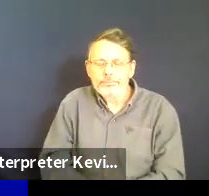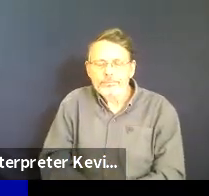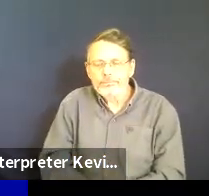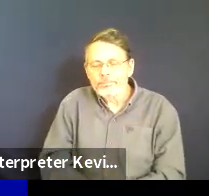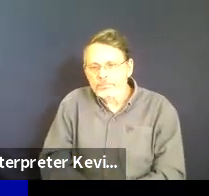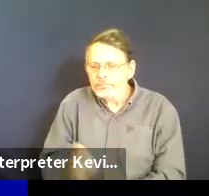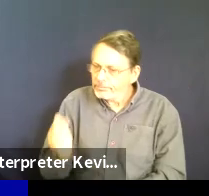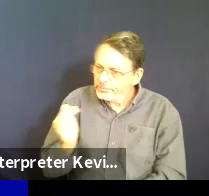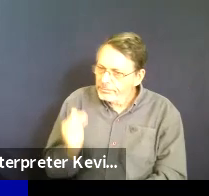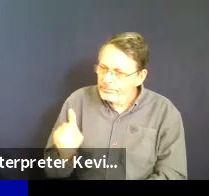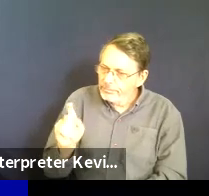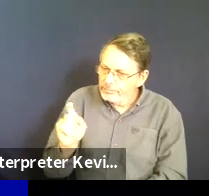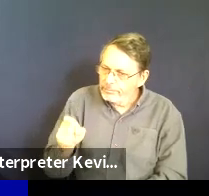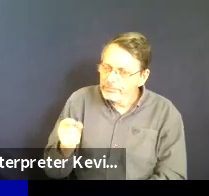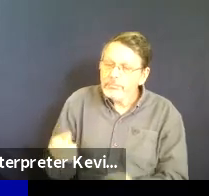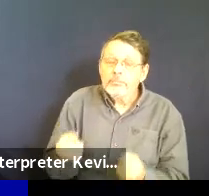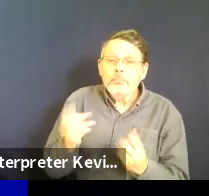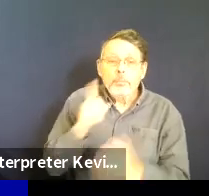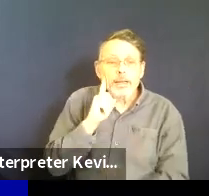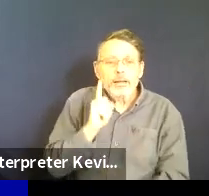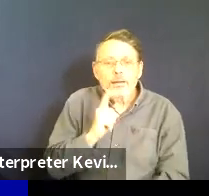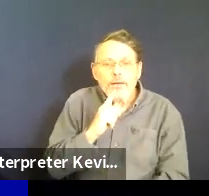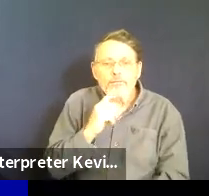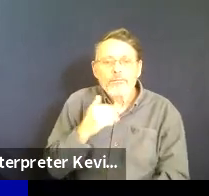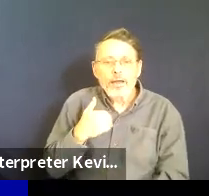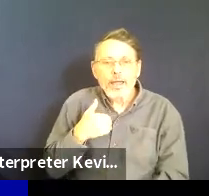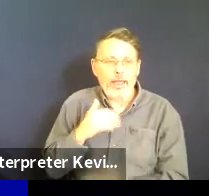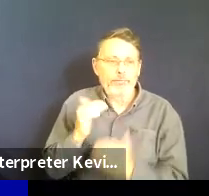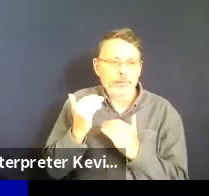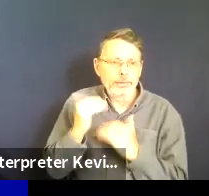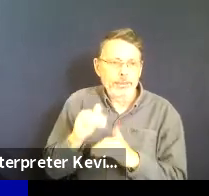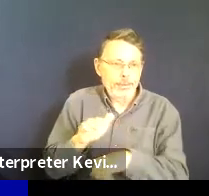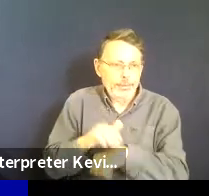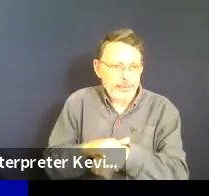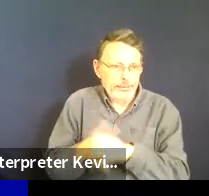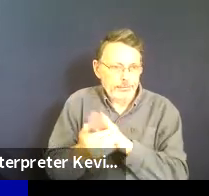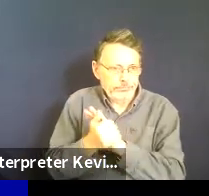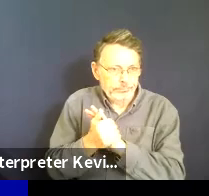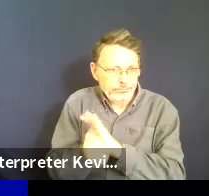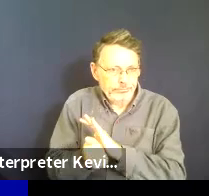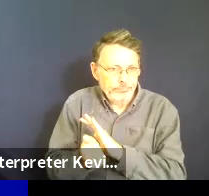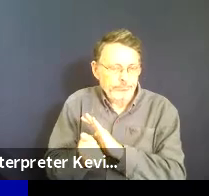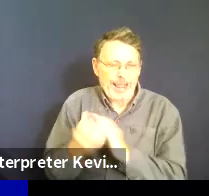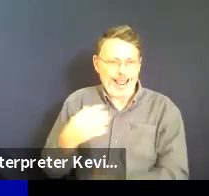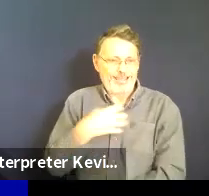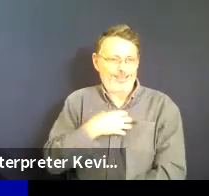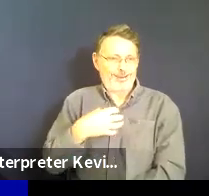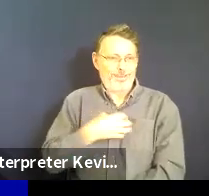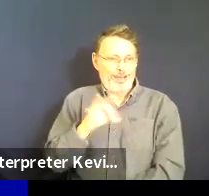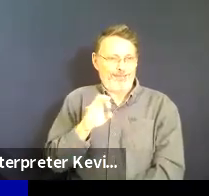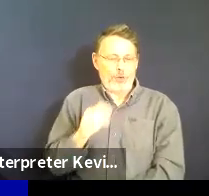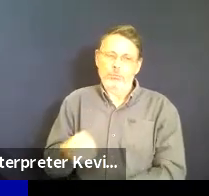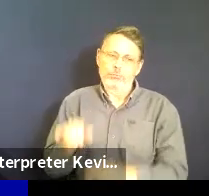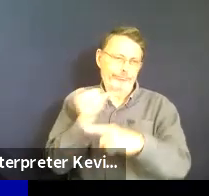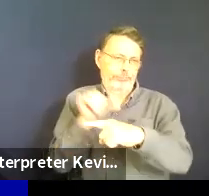All right, next question. Many deaf have limited English proficiency and complaint forms are